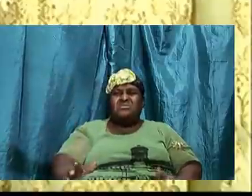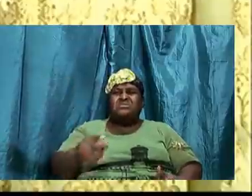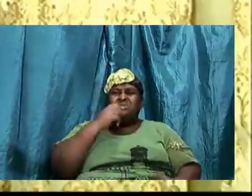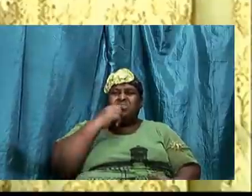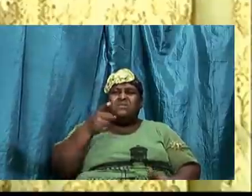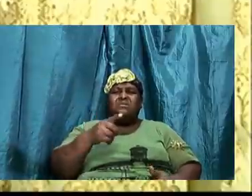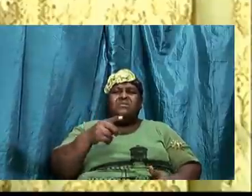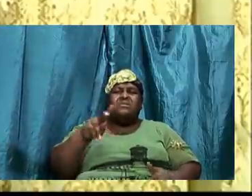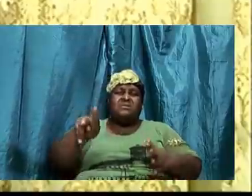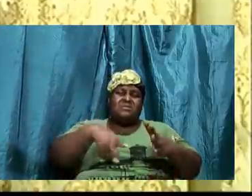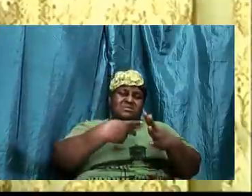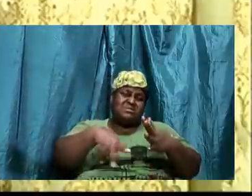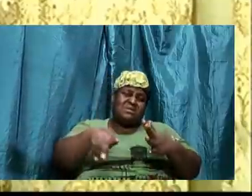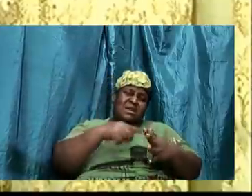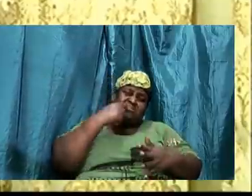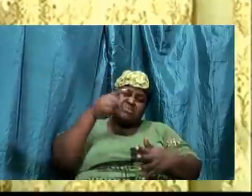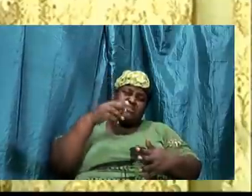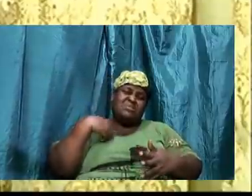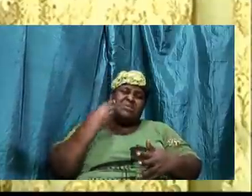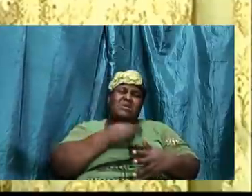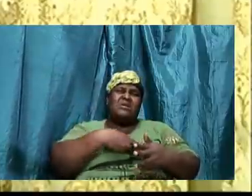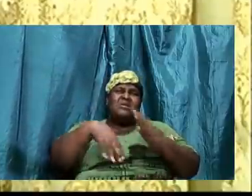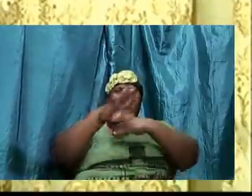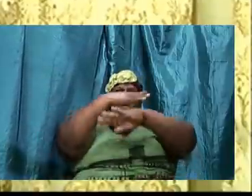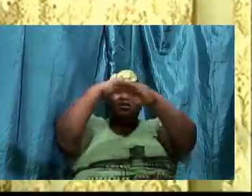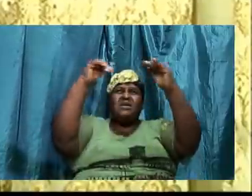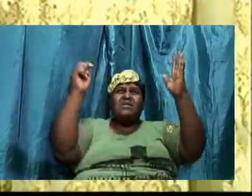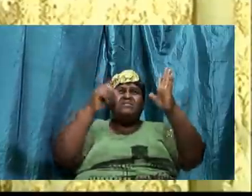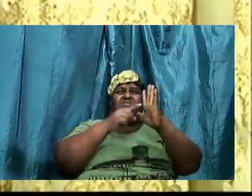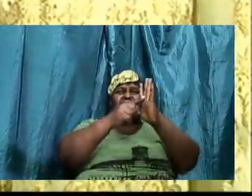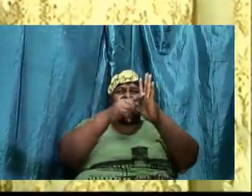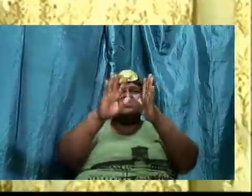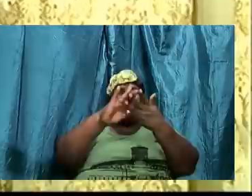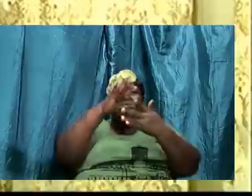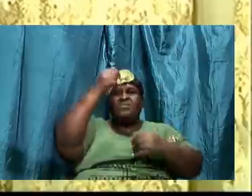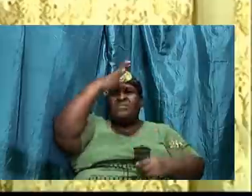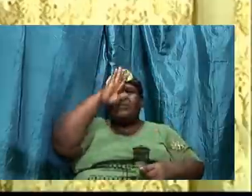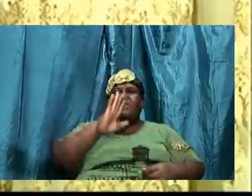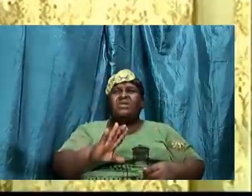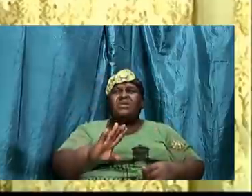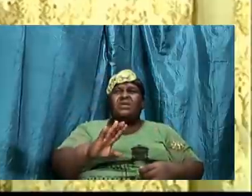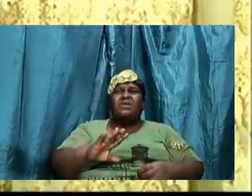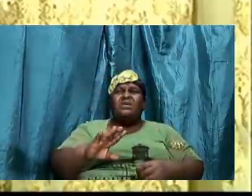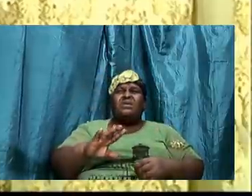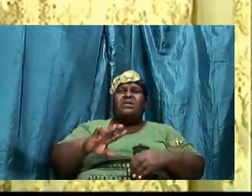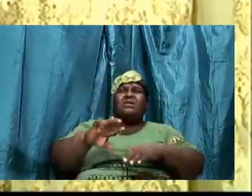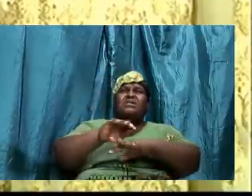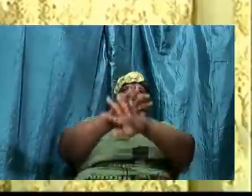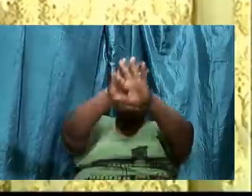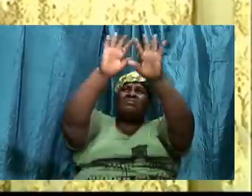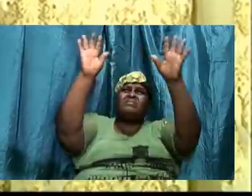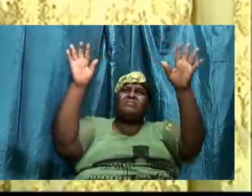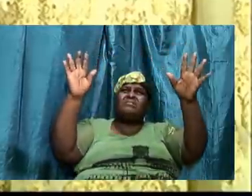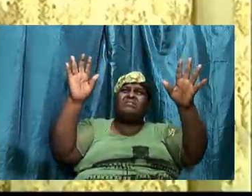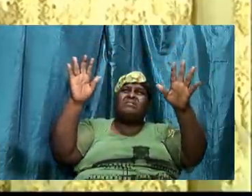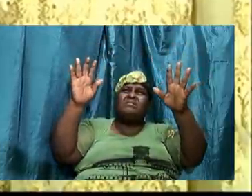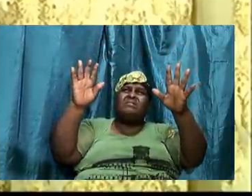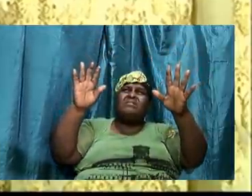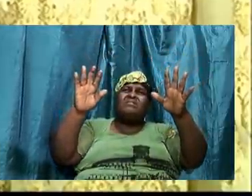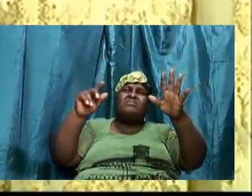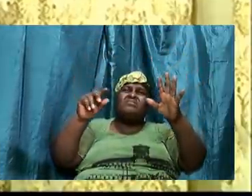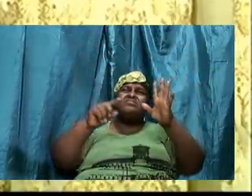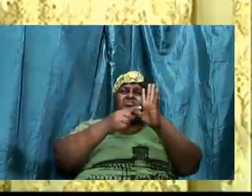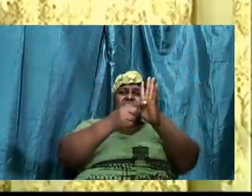us that the heavens declare the glory of God, and the firmament shows his